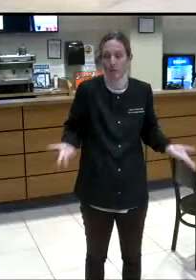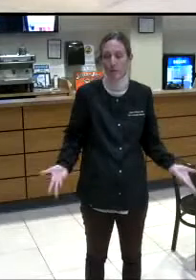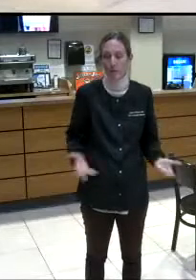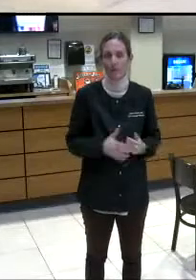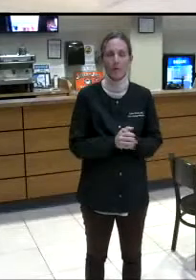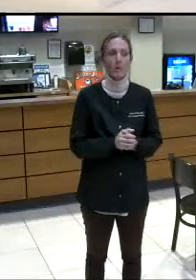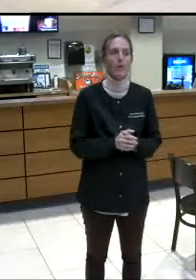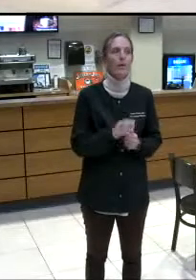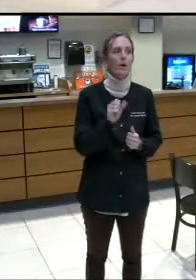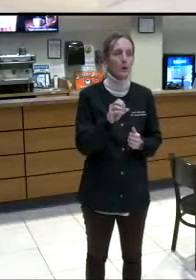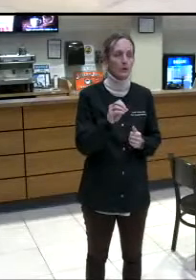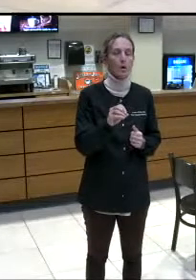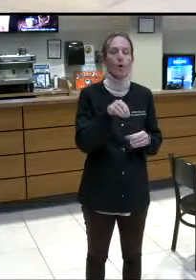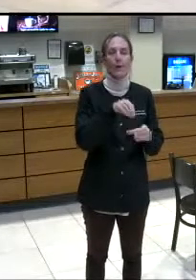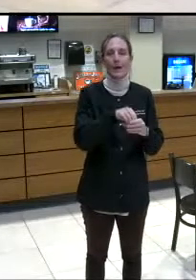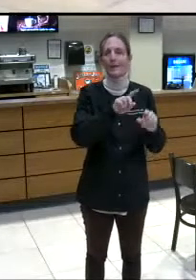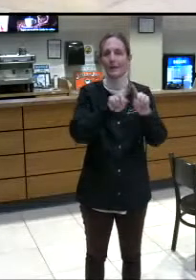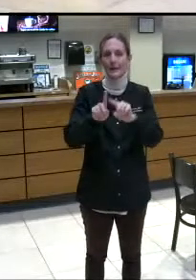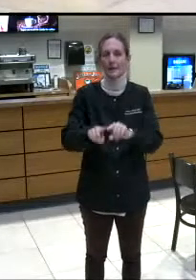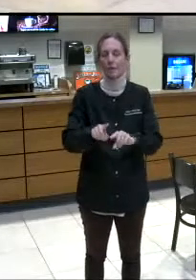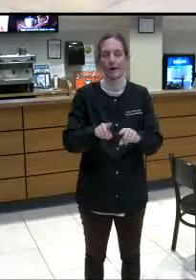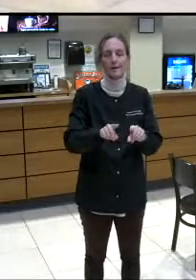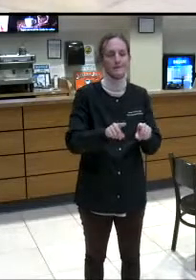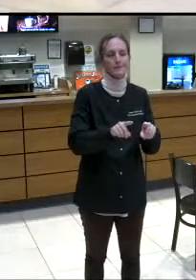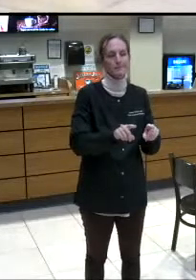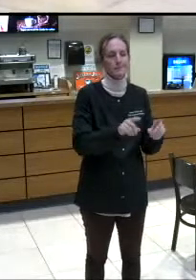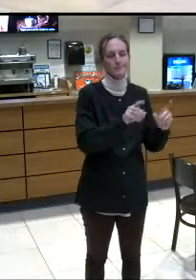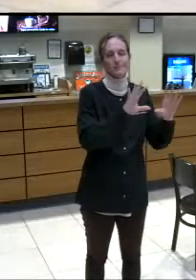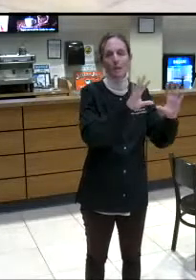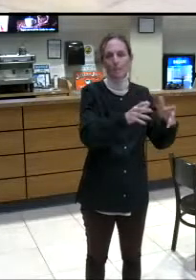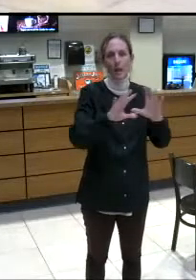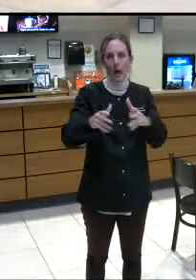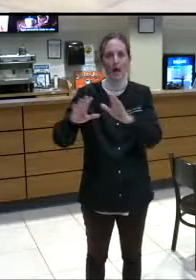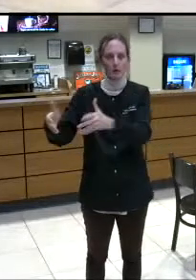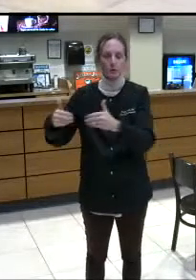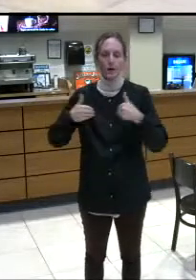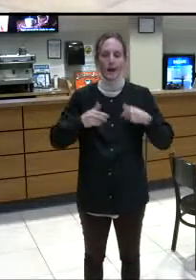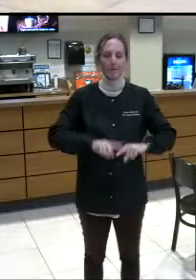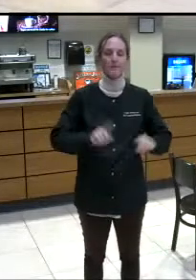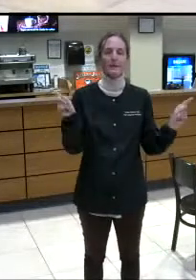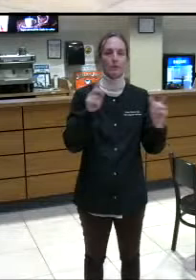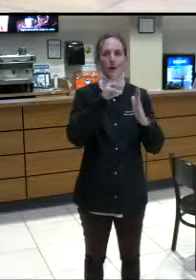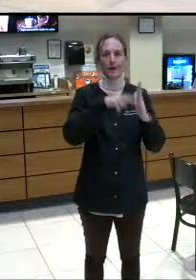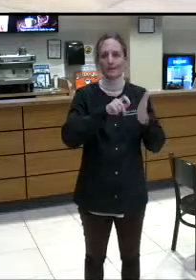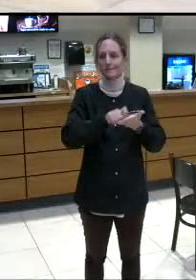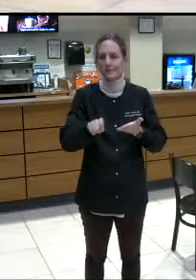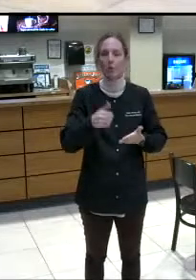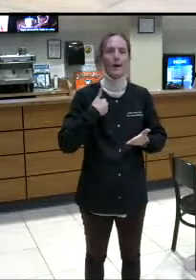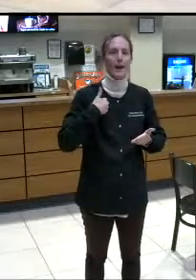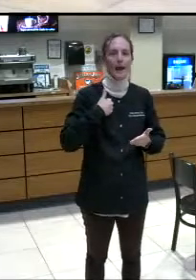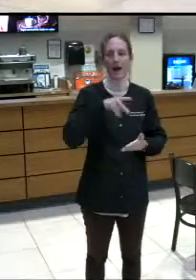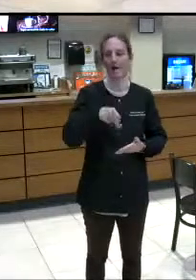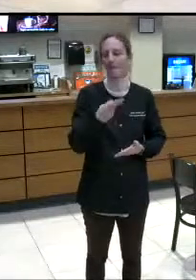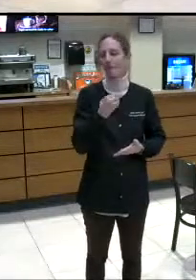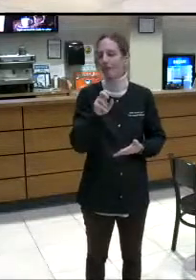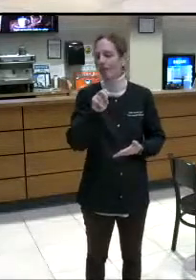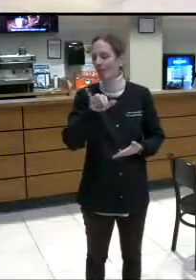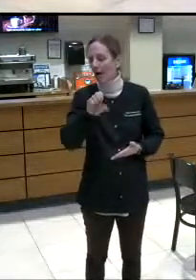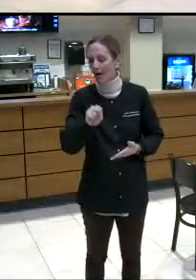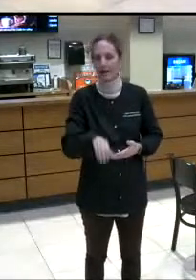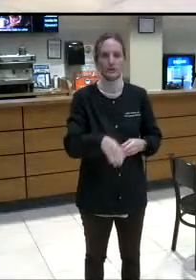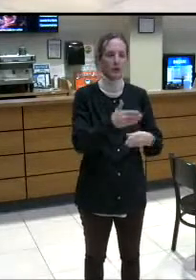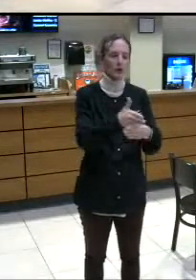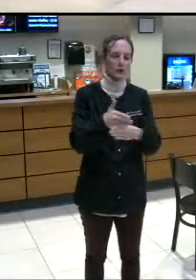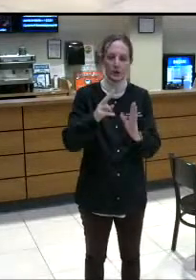there are different components of balanced literacy. There's the phonics instruction, there's shared reading, there's guided reading,